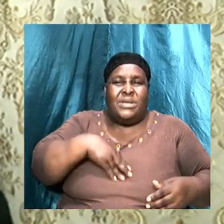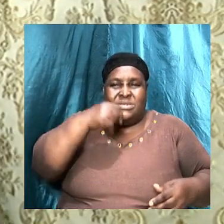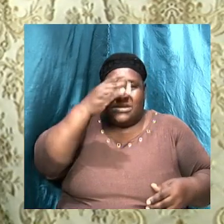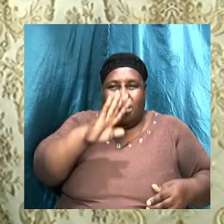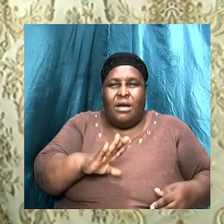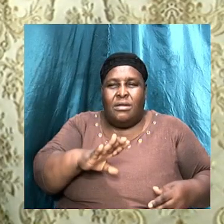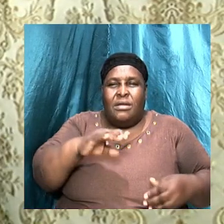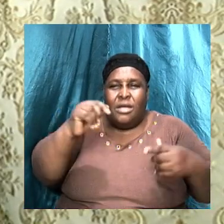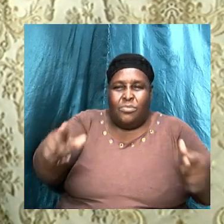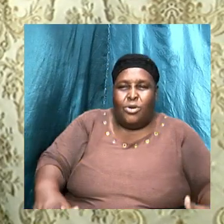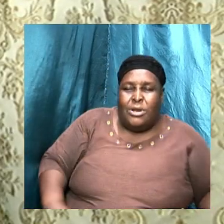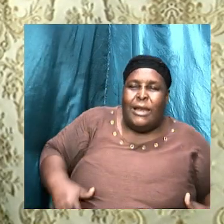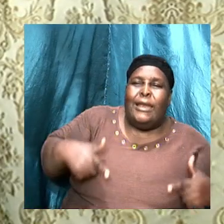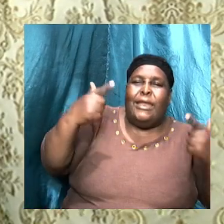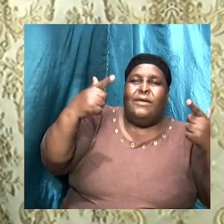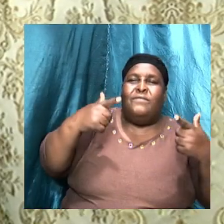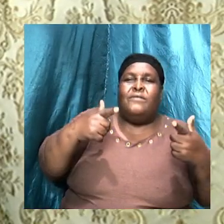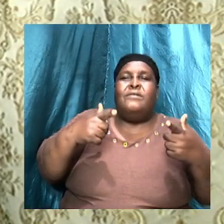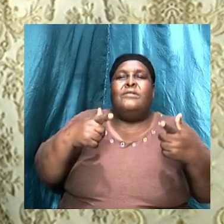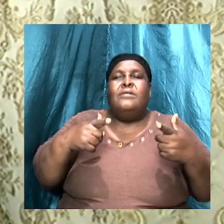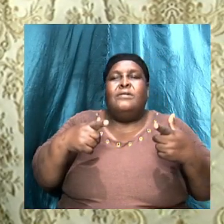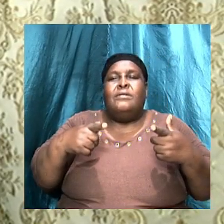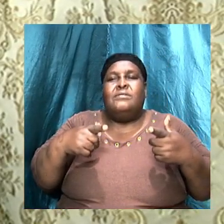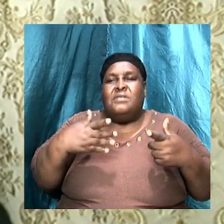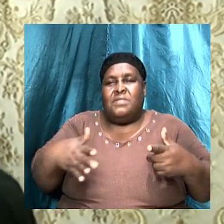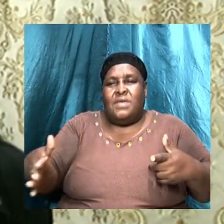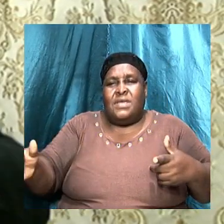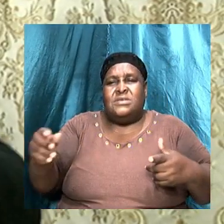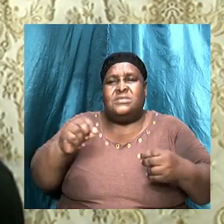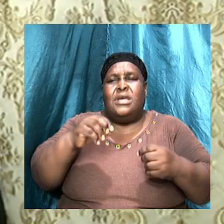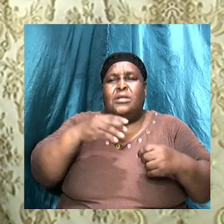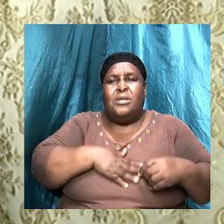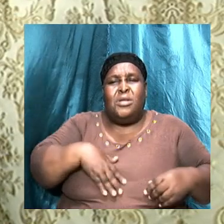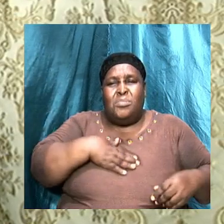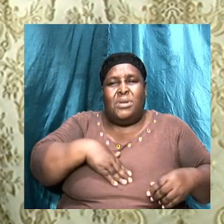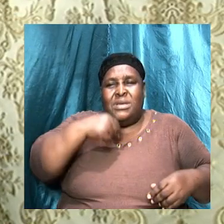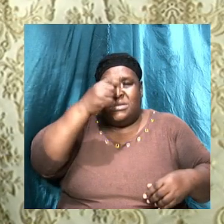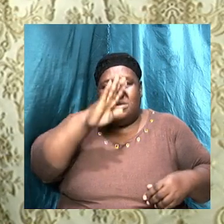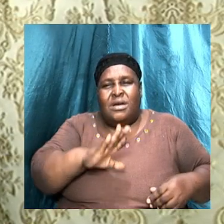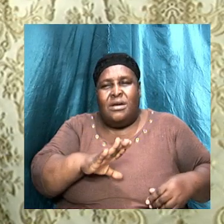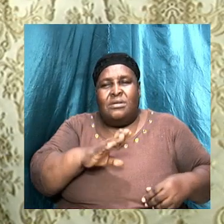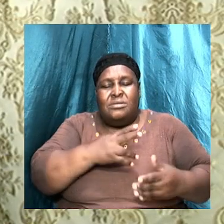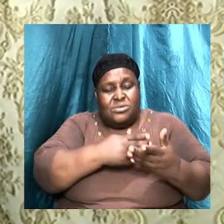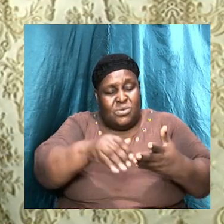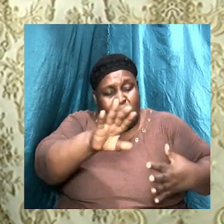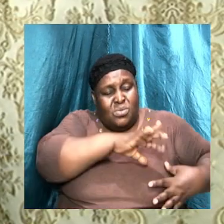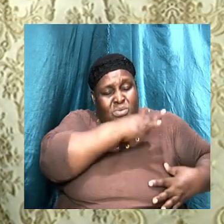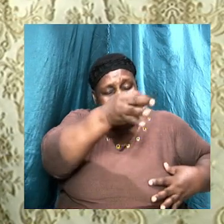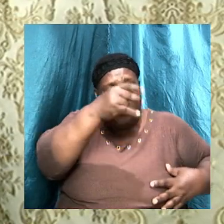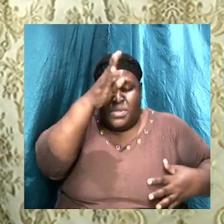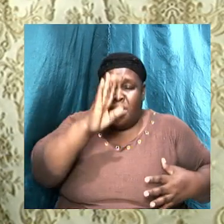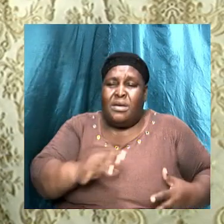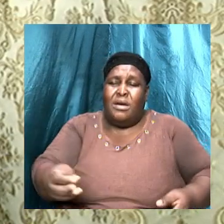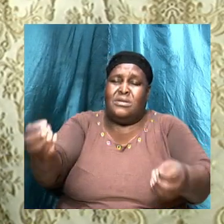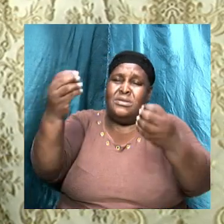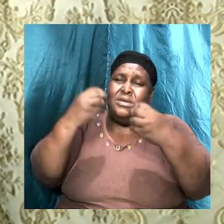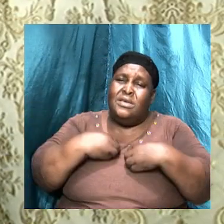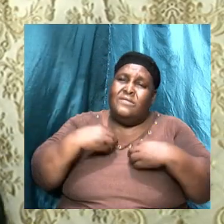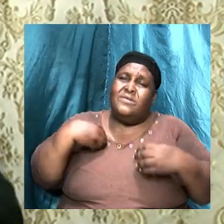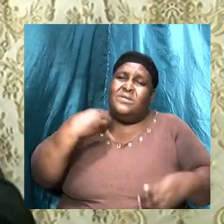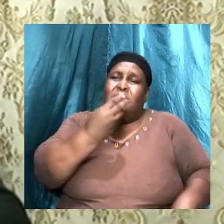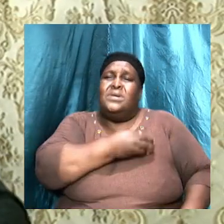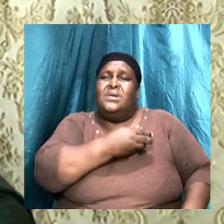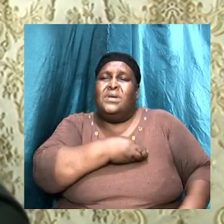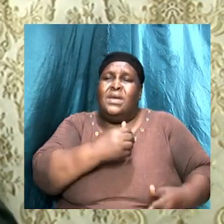rather walk and do the things that please God so it is the Spirit this Holy Spirit that God give us